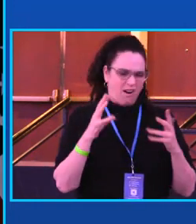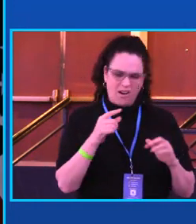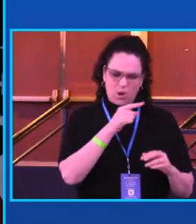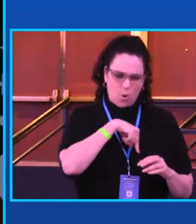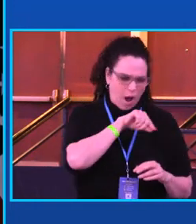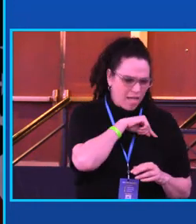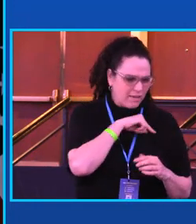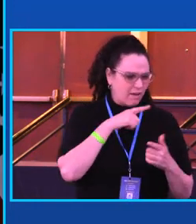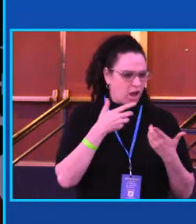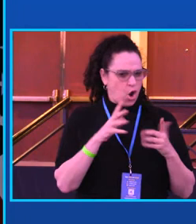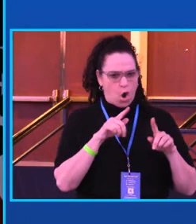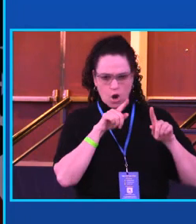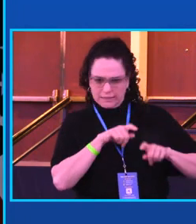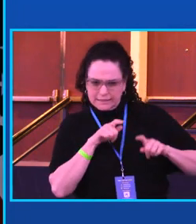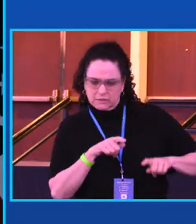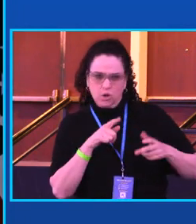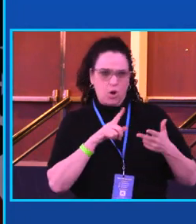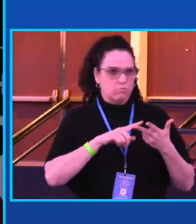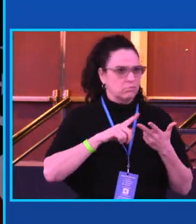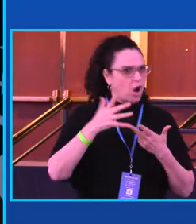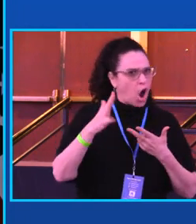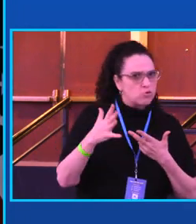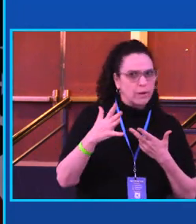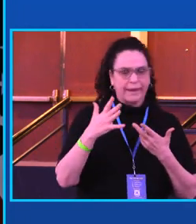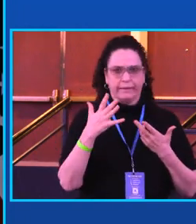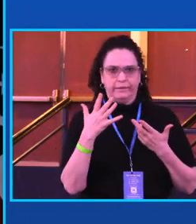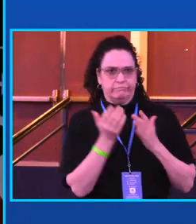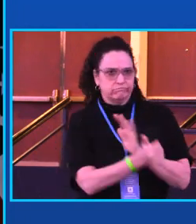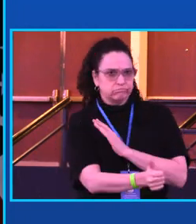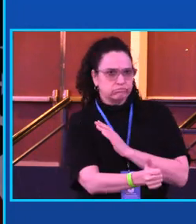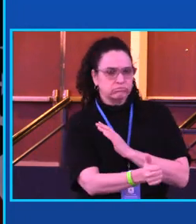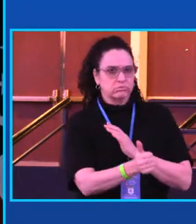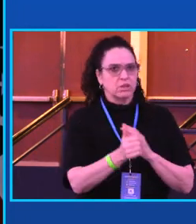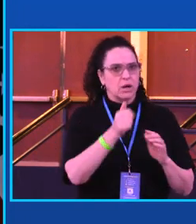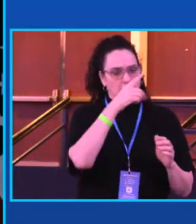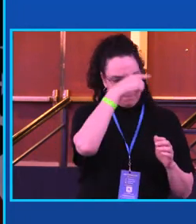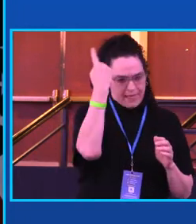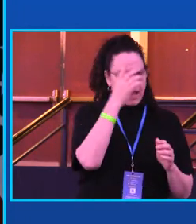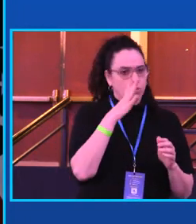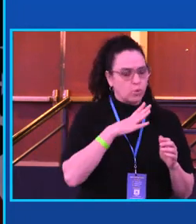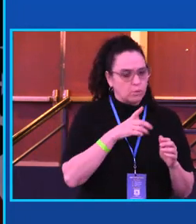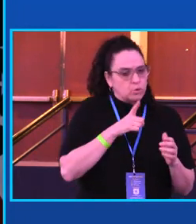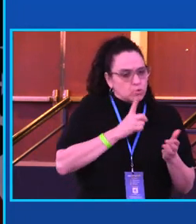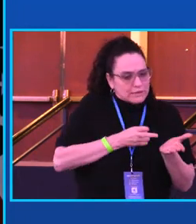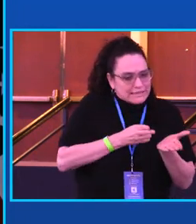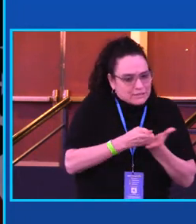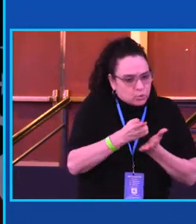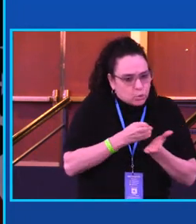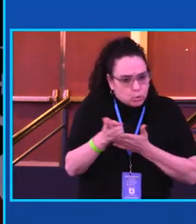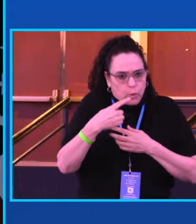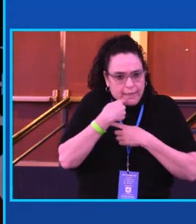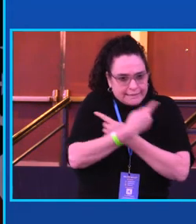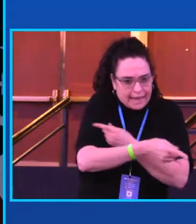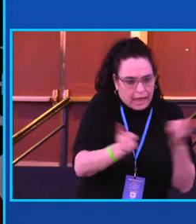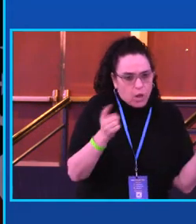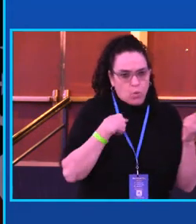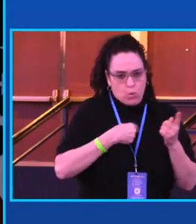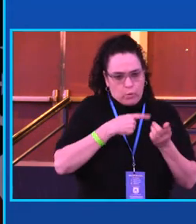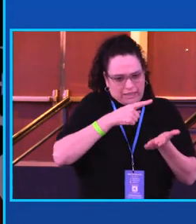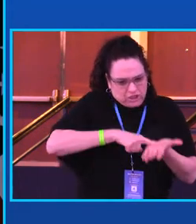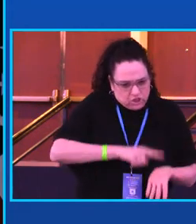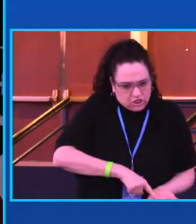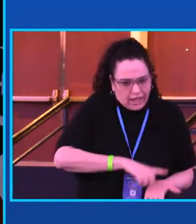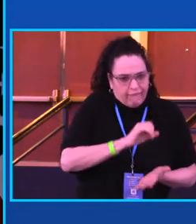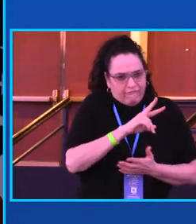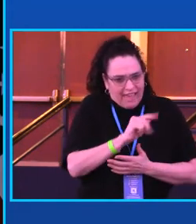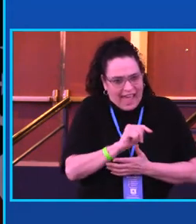qualified, been more than capable. Black women are truth tellers, fact checkers. We are the conscience of our democracy.